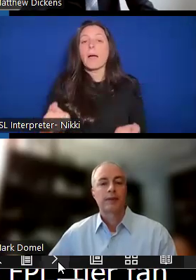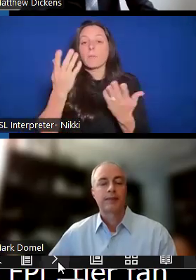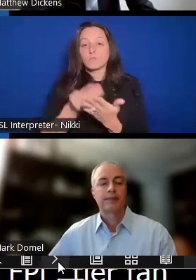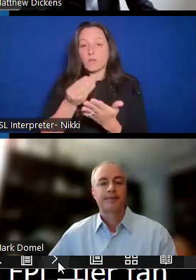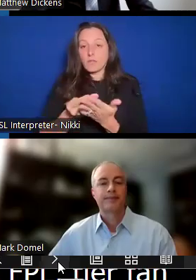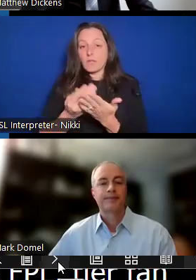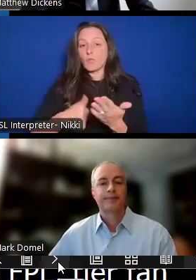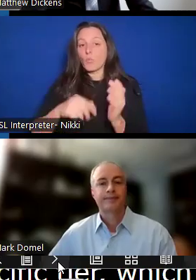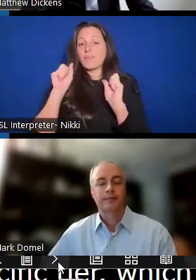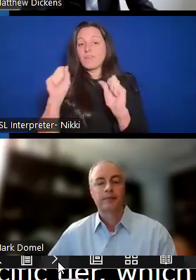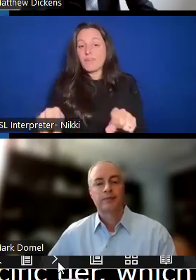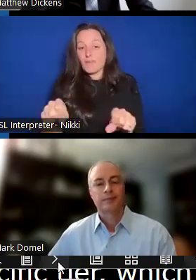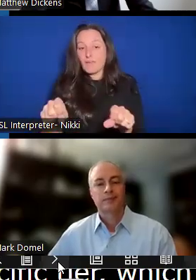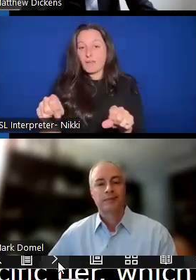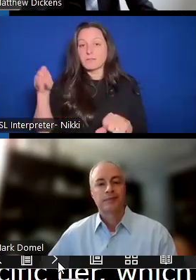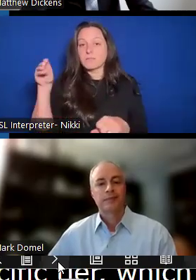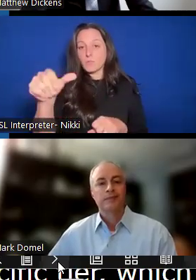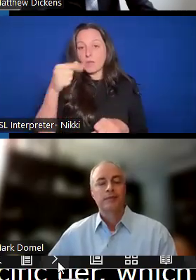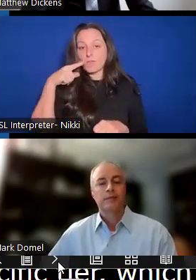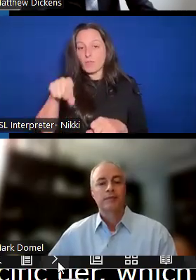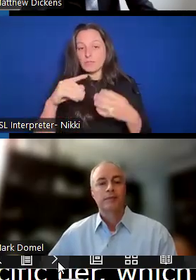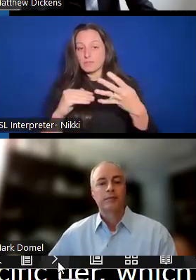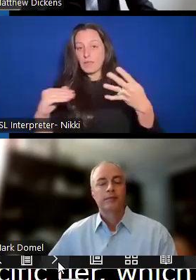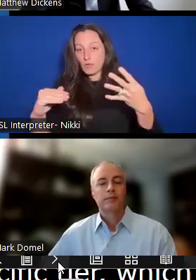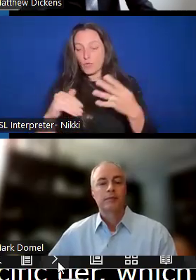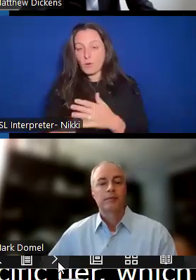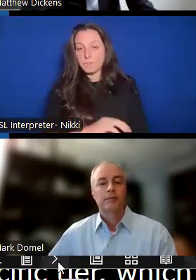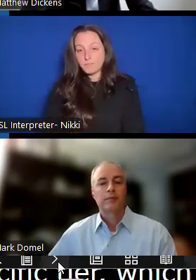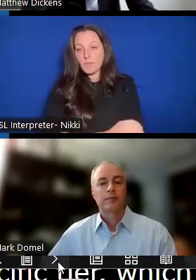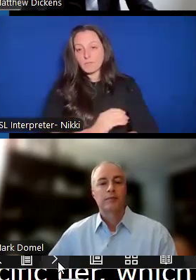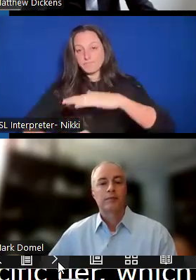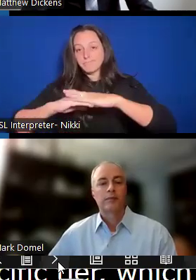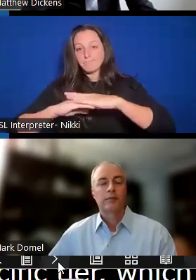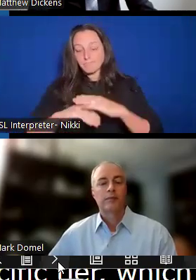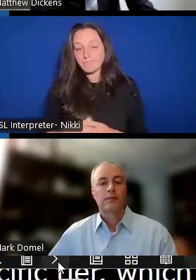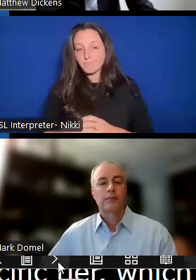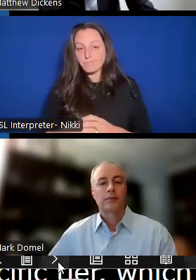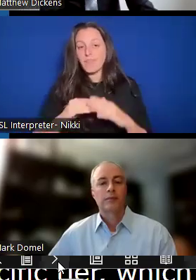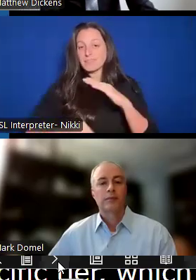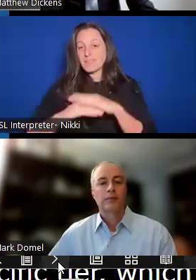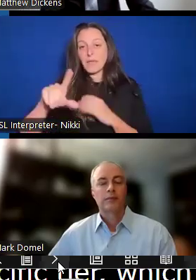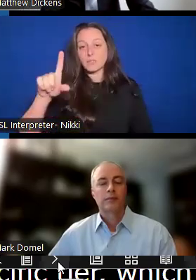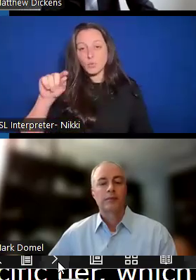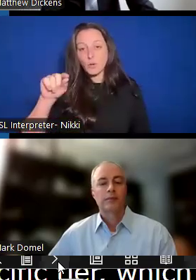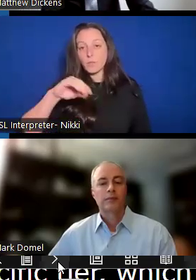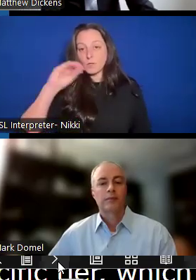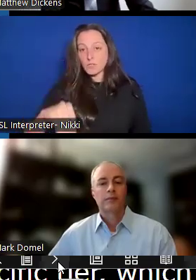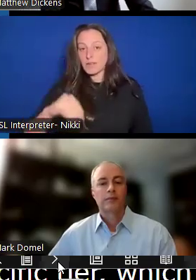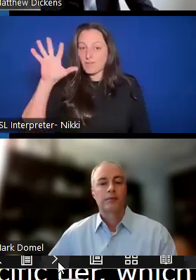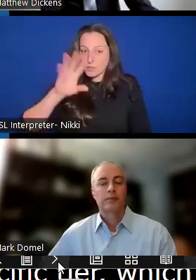can be spent in this category or funded in this category. That's capped at 20% of the total